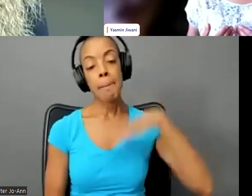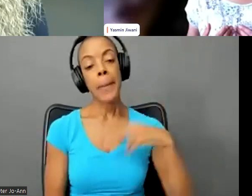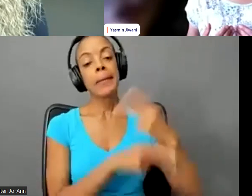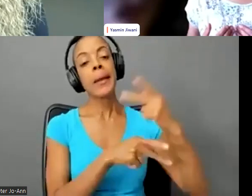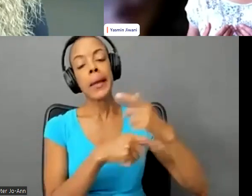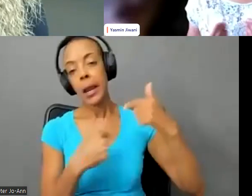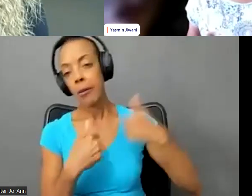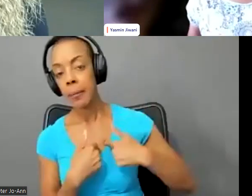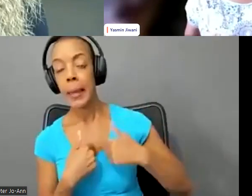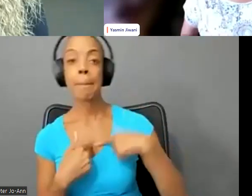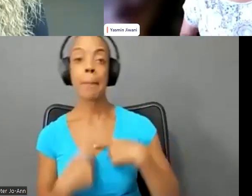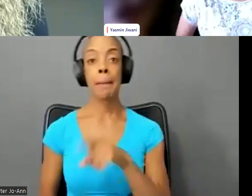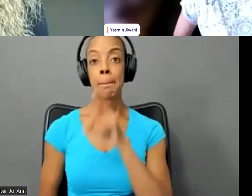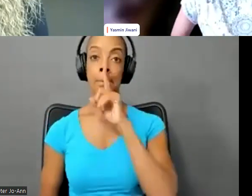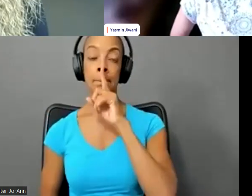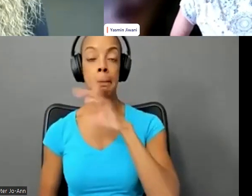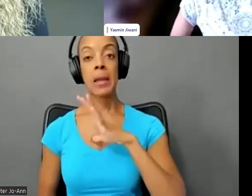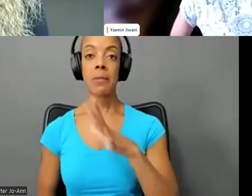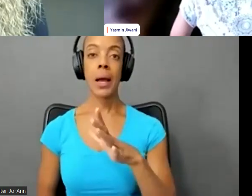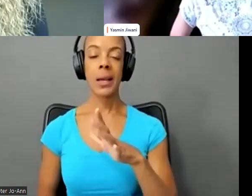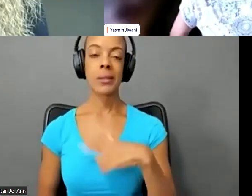anything. So I'll stop there.